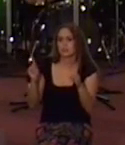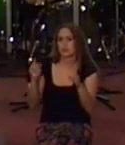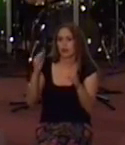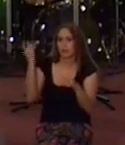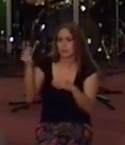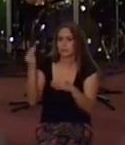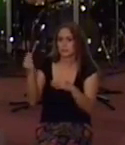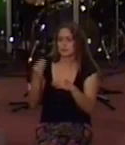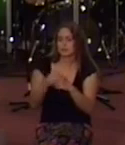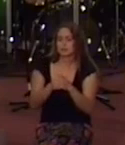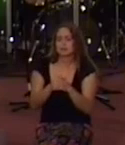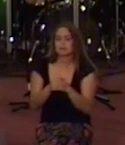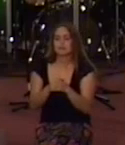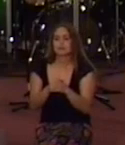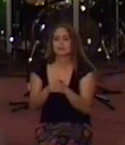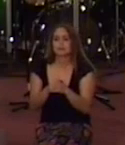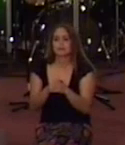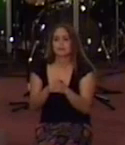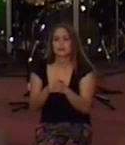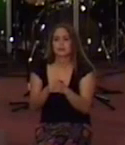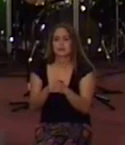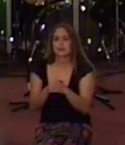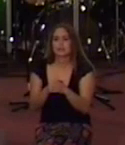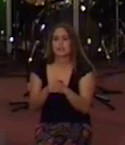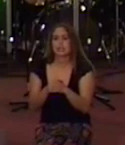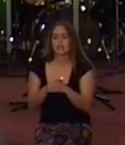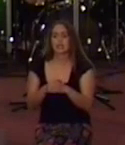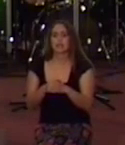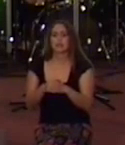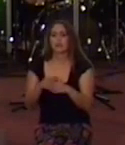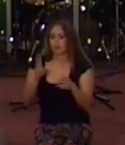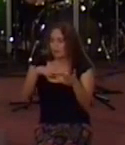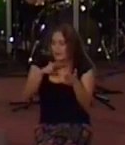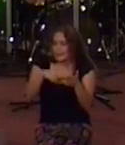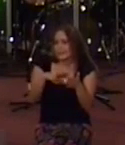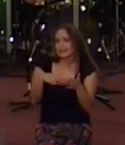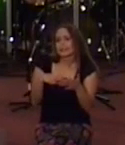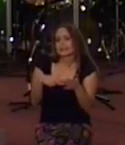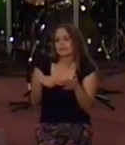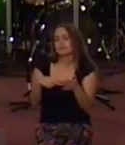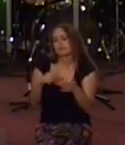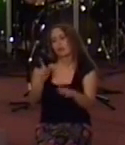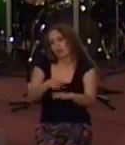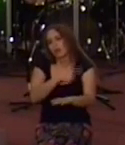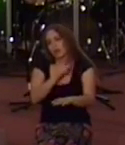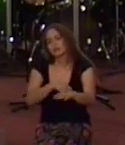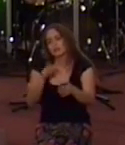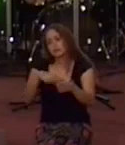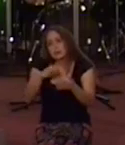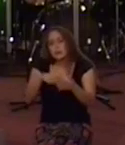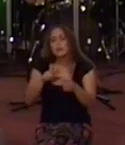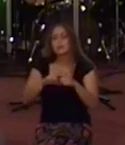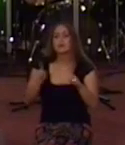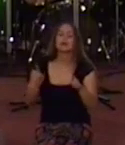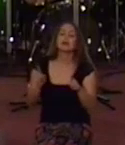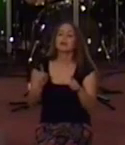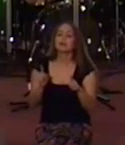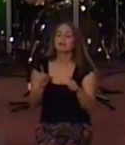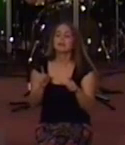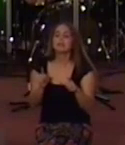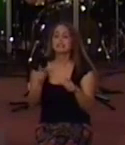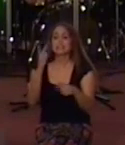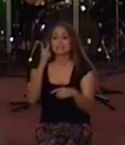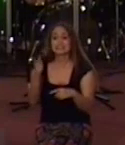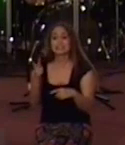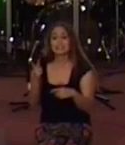mission. And so there's all kinds of things. You can read this, and it would take a long time to do that. But just we've